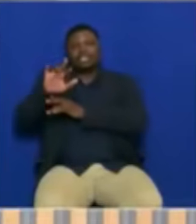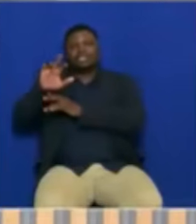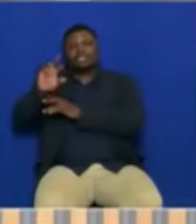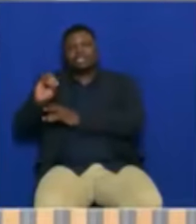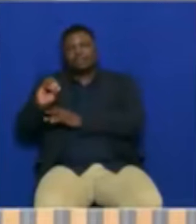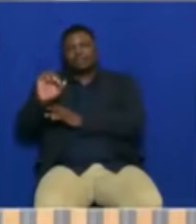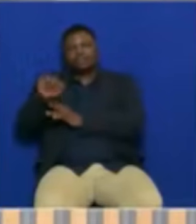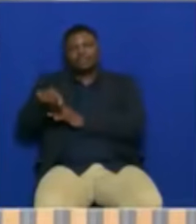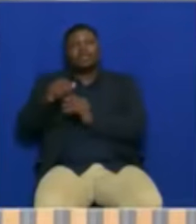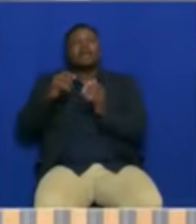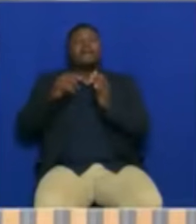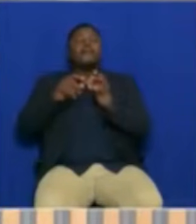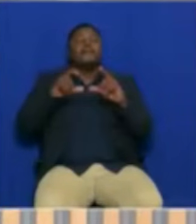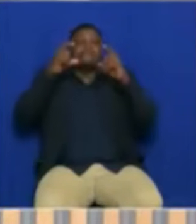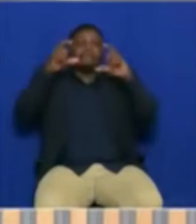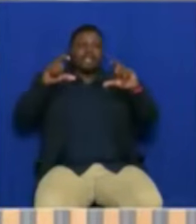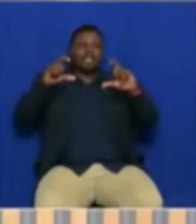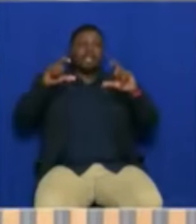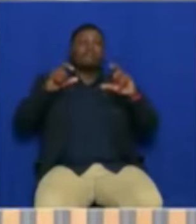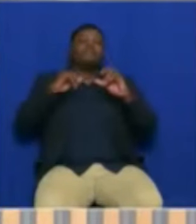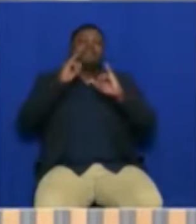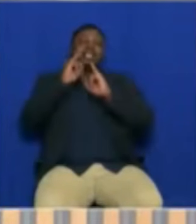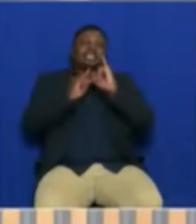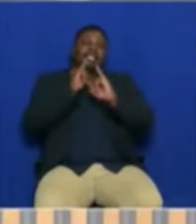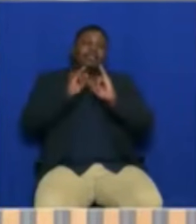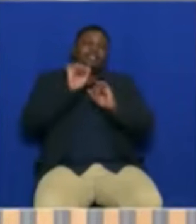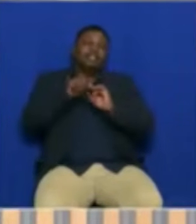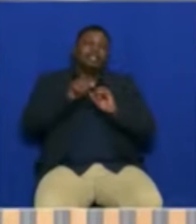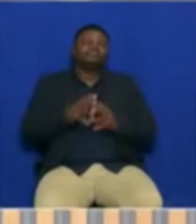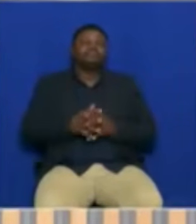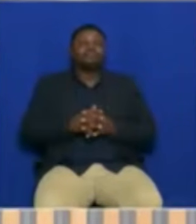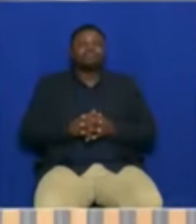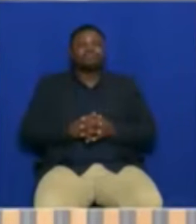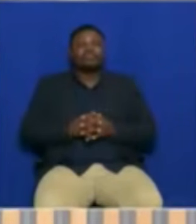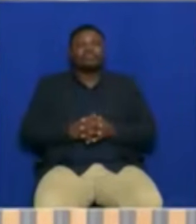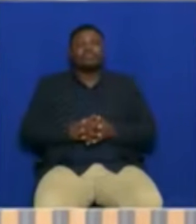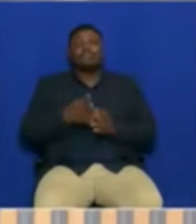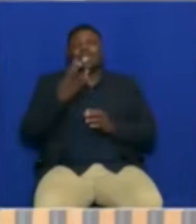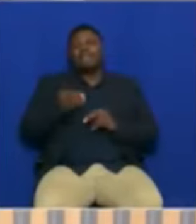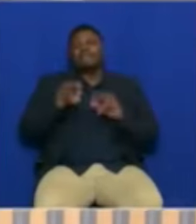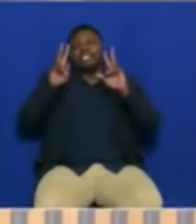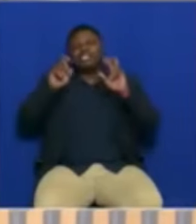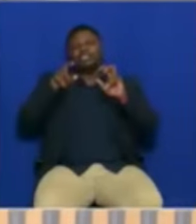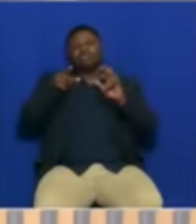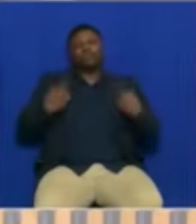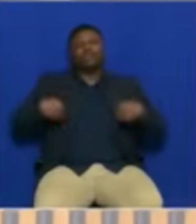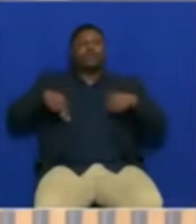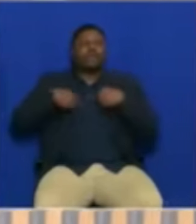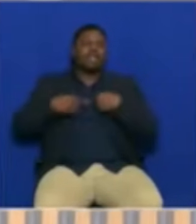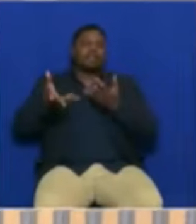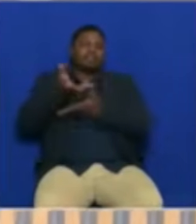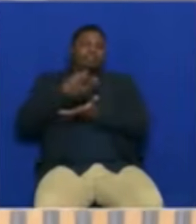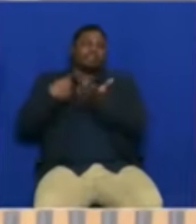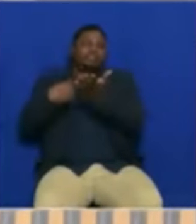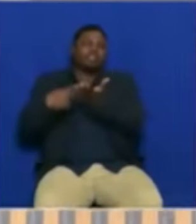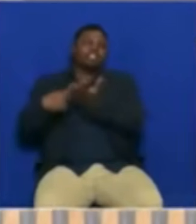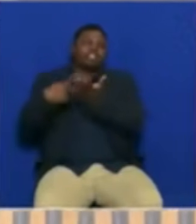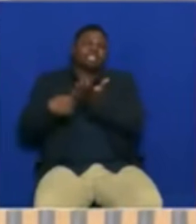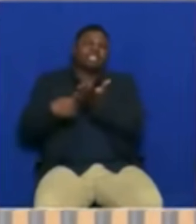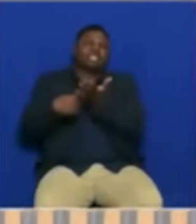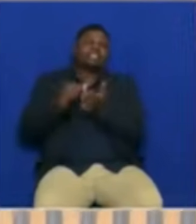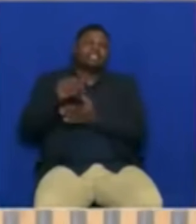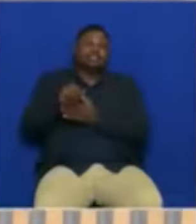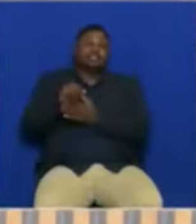Yes. It's an issue we discussed a few minutes ago. You say to the court, the attached